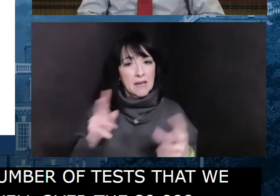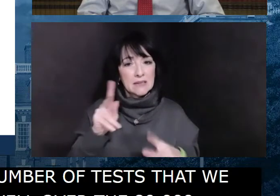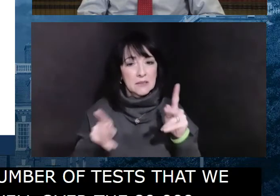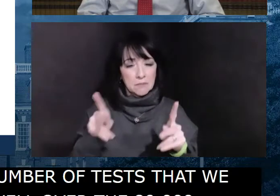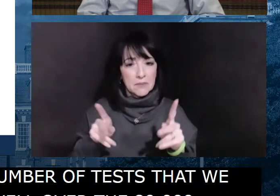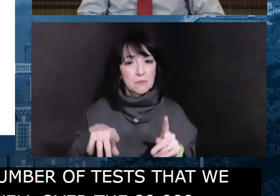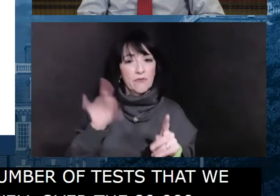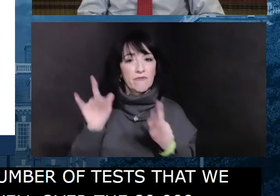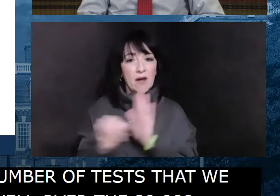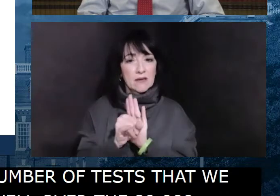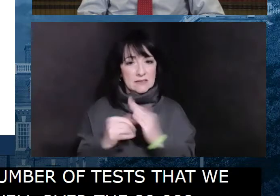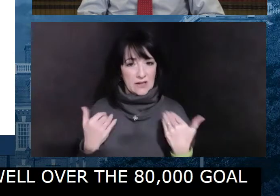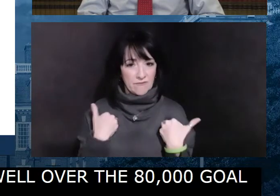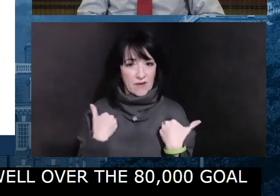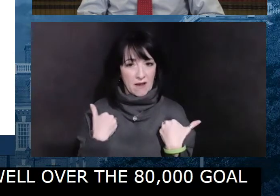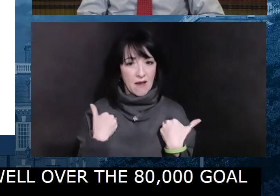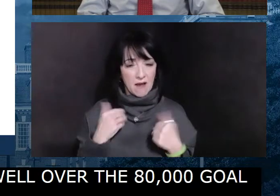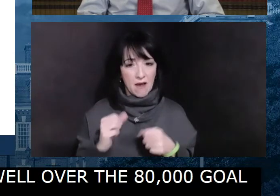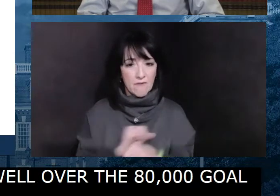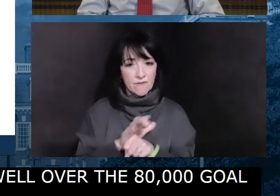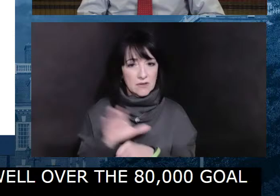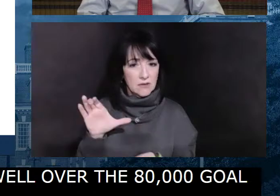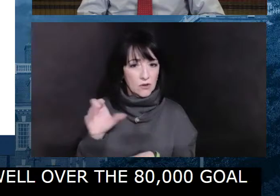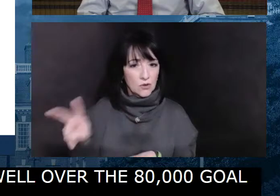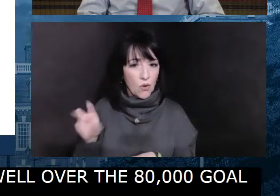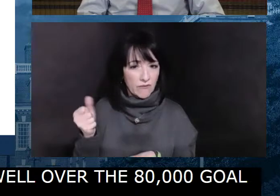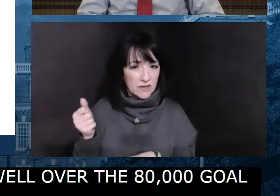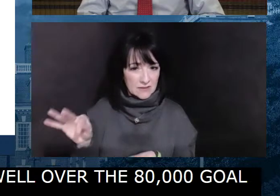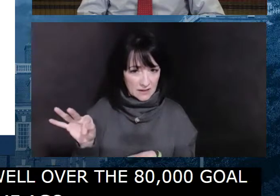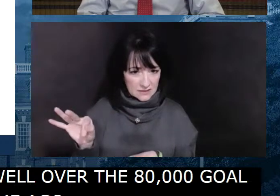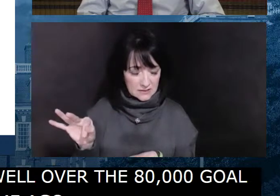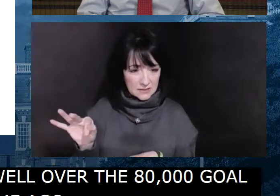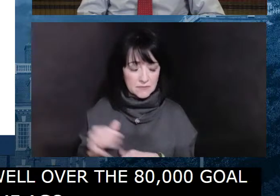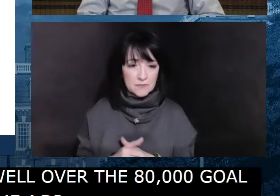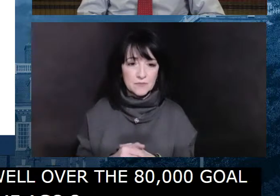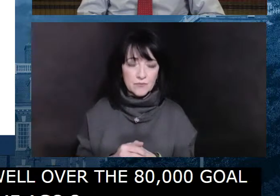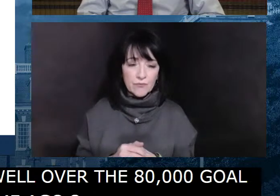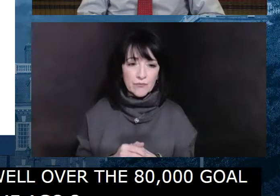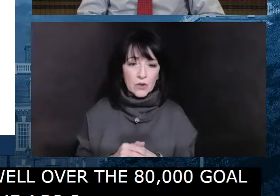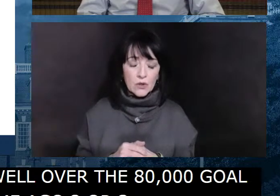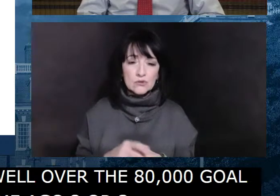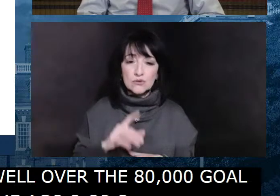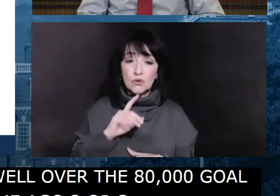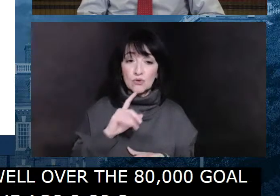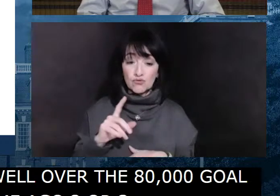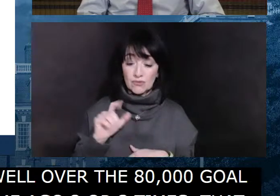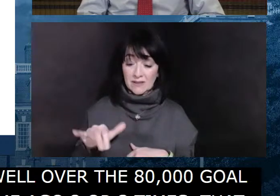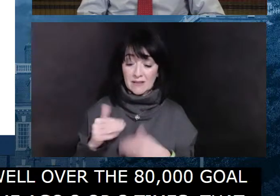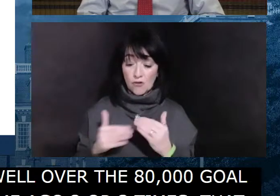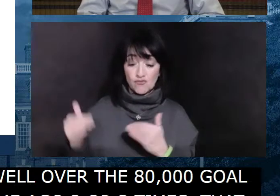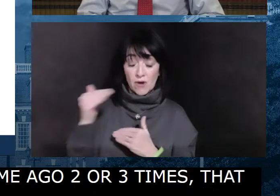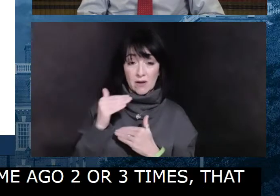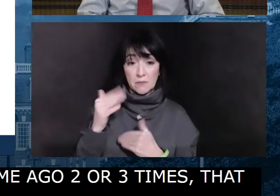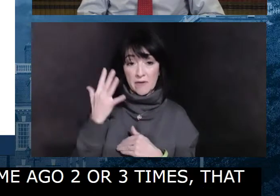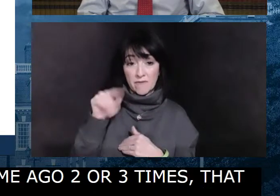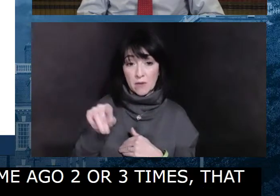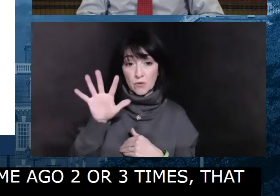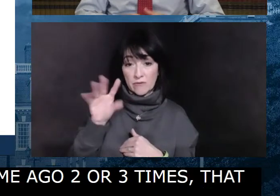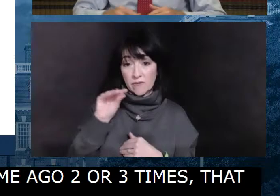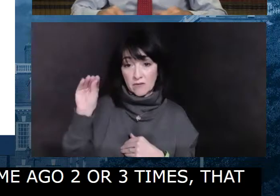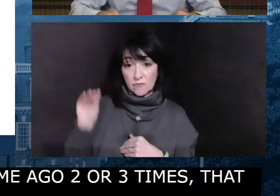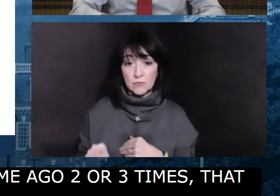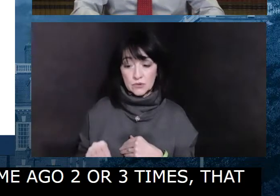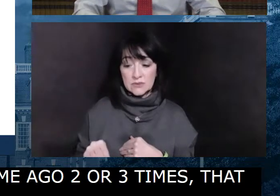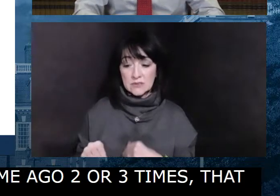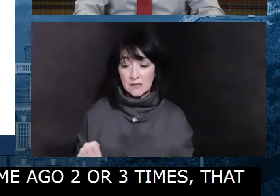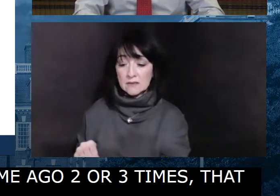times that amount over the last 2 months. So we're right above it at 5.5% on a 7-day